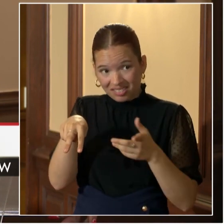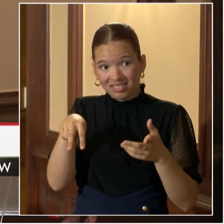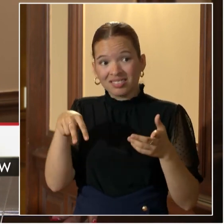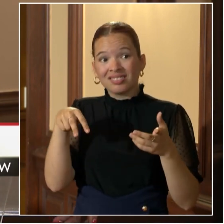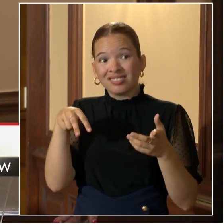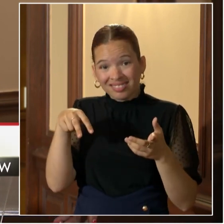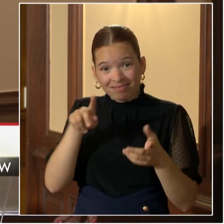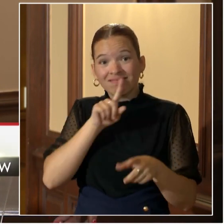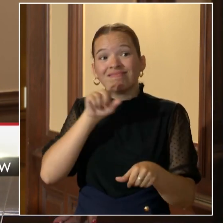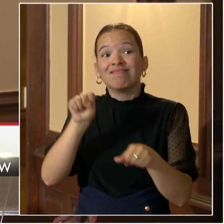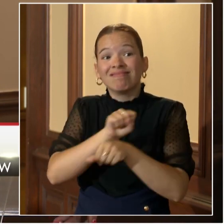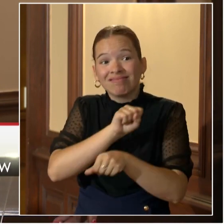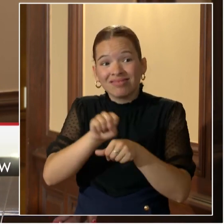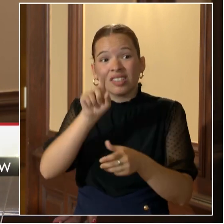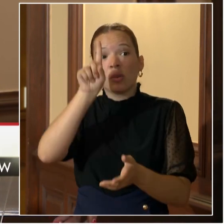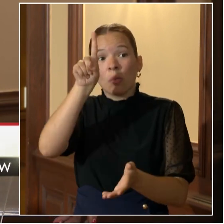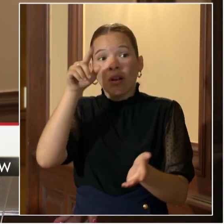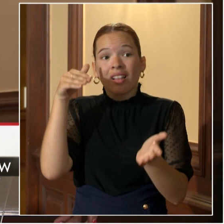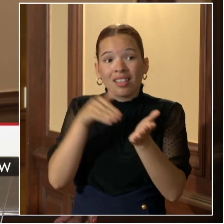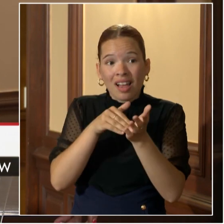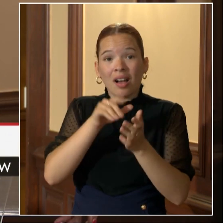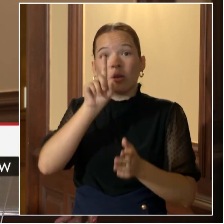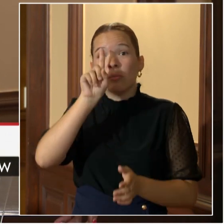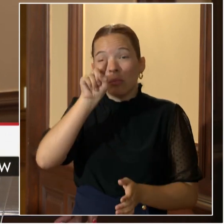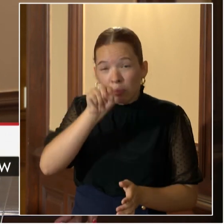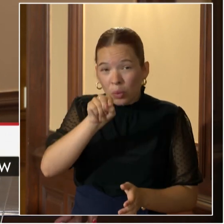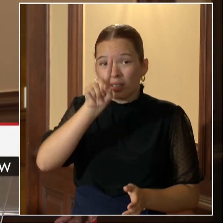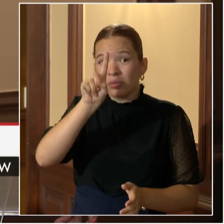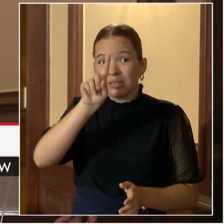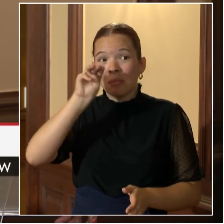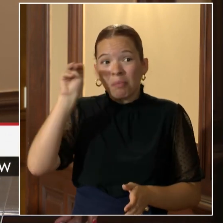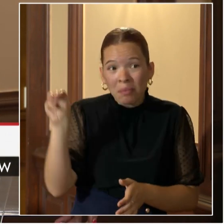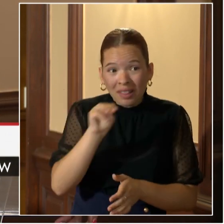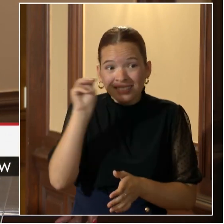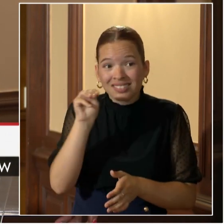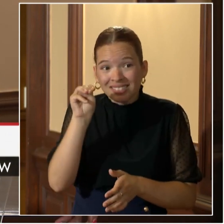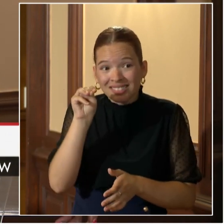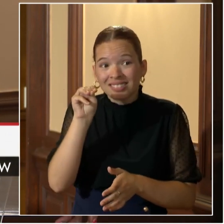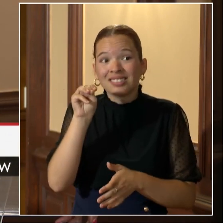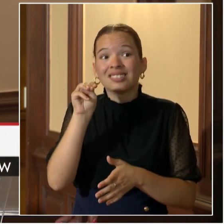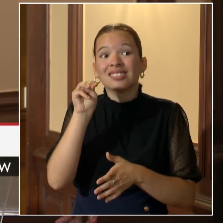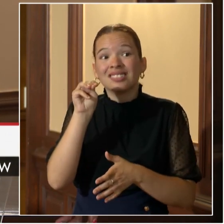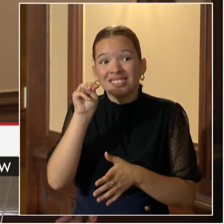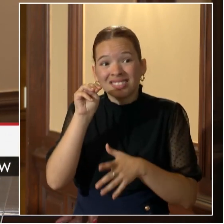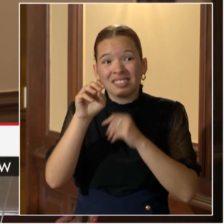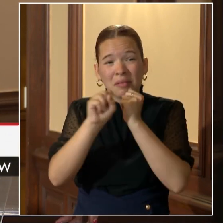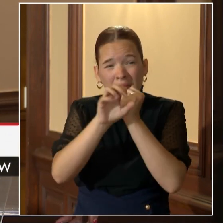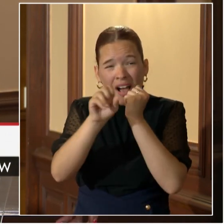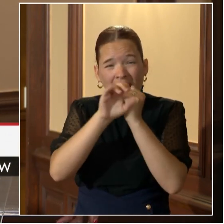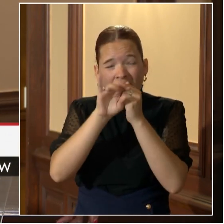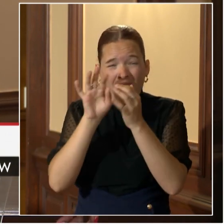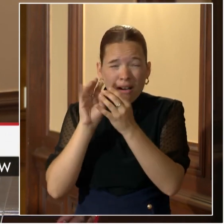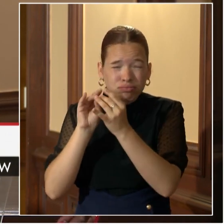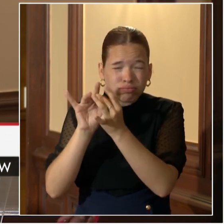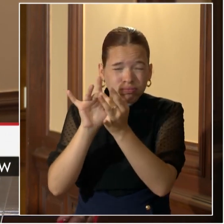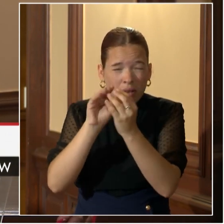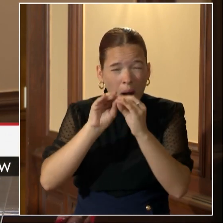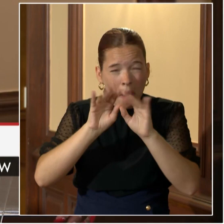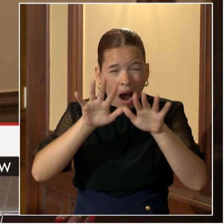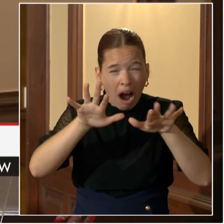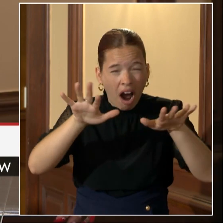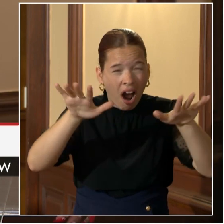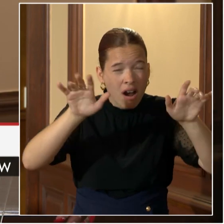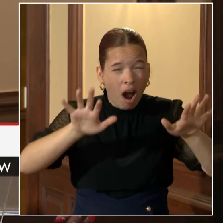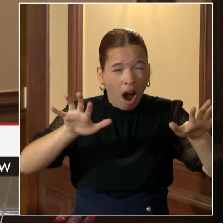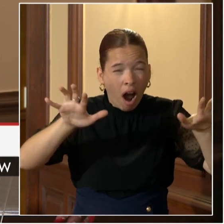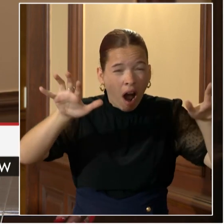impressions and ads in Instagram. We enhanced our outreach by partnering with the League